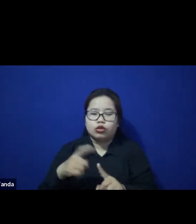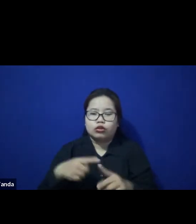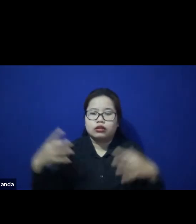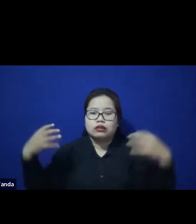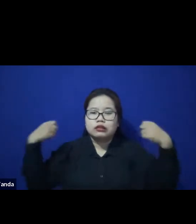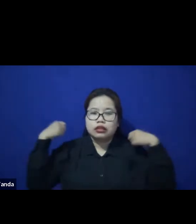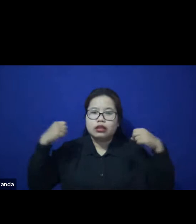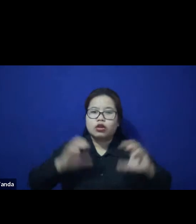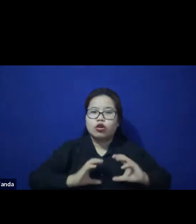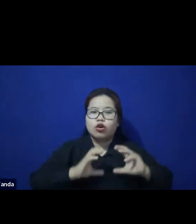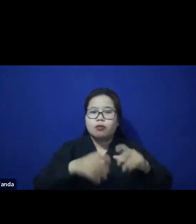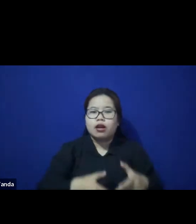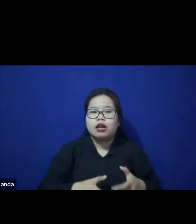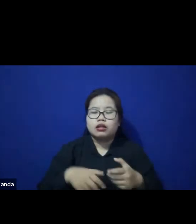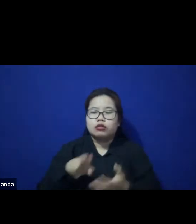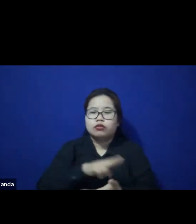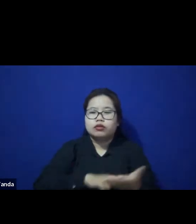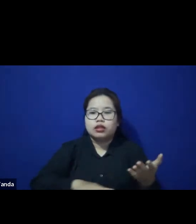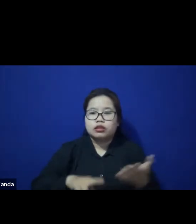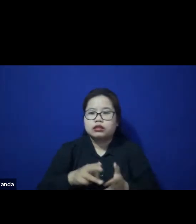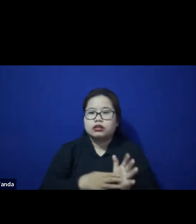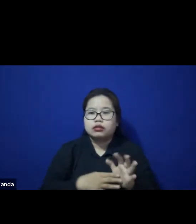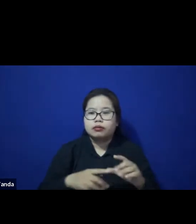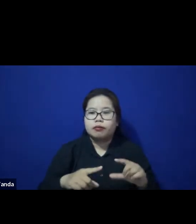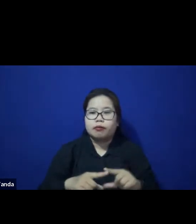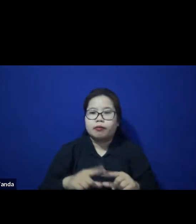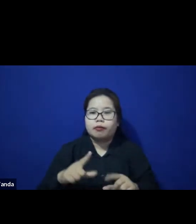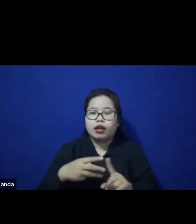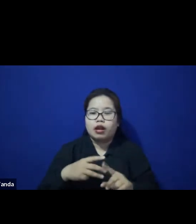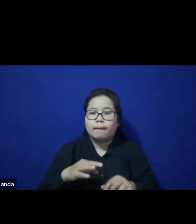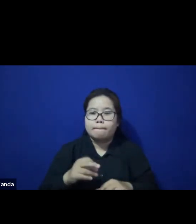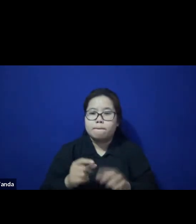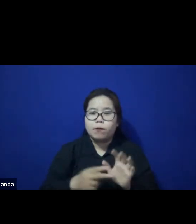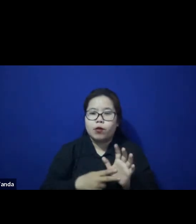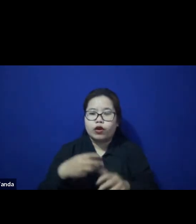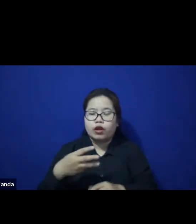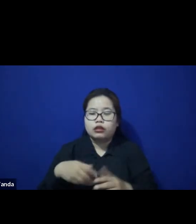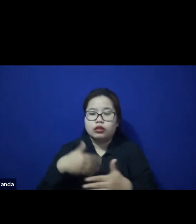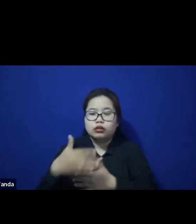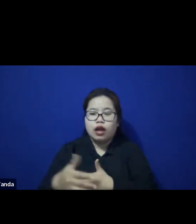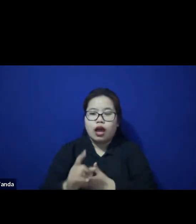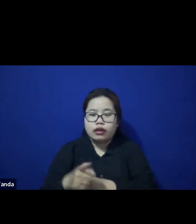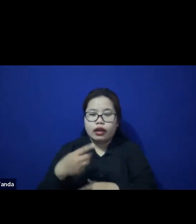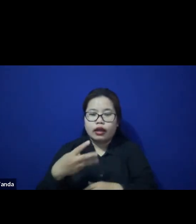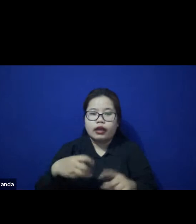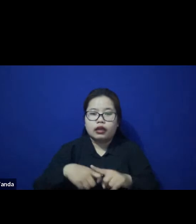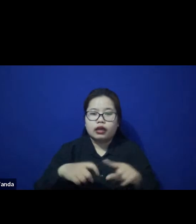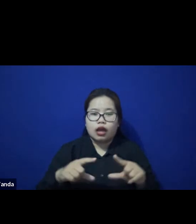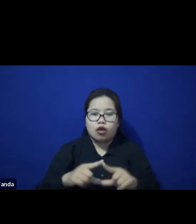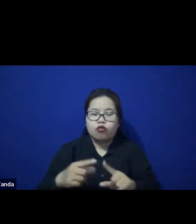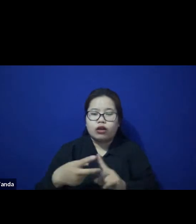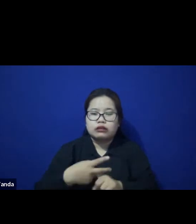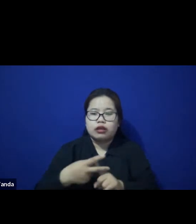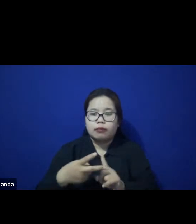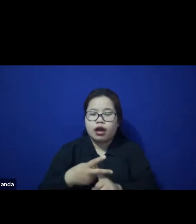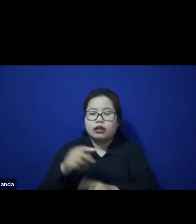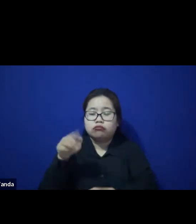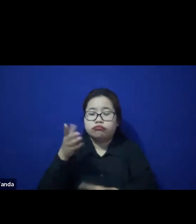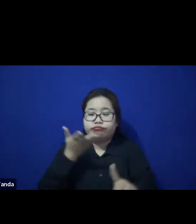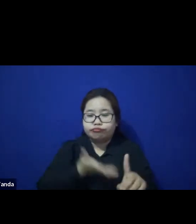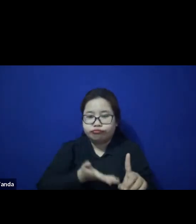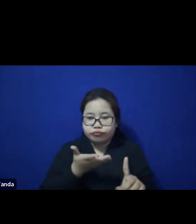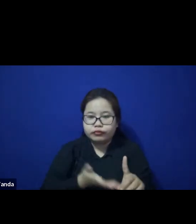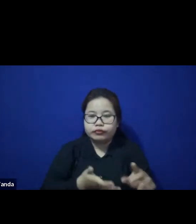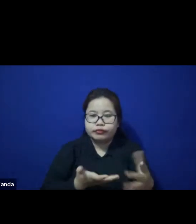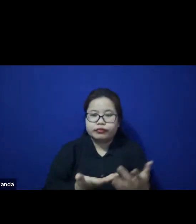of the 7 commissioners of Indonesian National Commission on Disability. Terima kasih Mbak